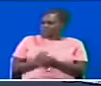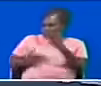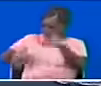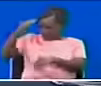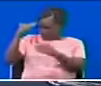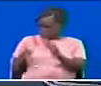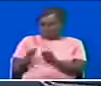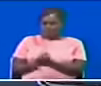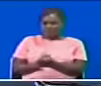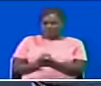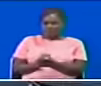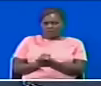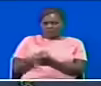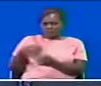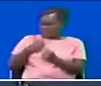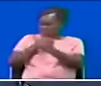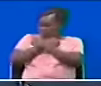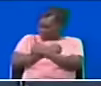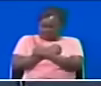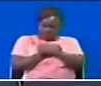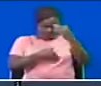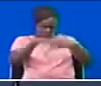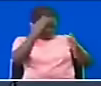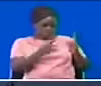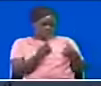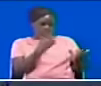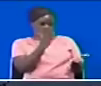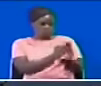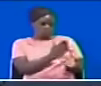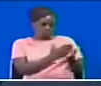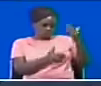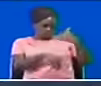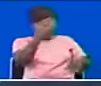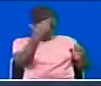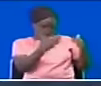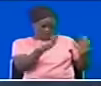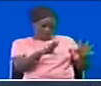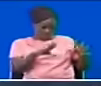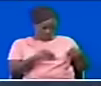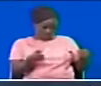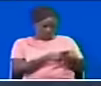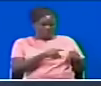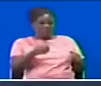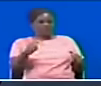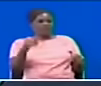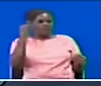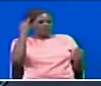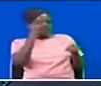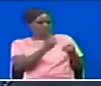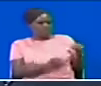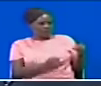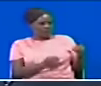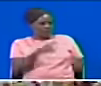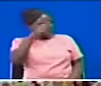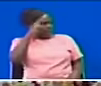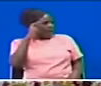is really putting down the challenge? I would love what professor is saying, but in reality, professor will be like the others. I mean, in the end, Martha did it